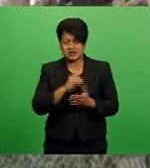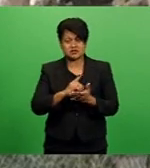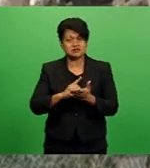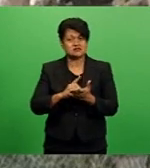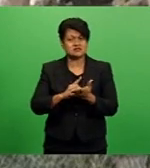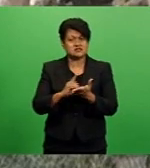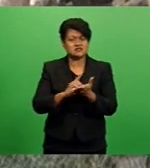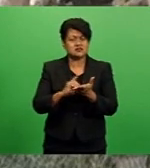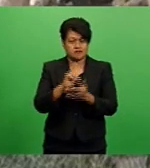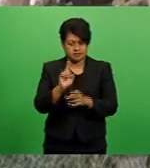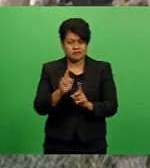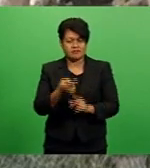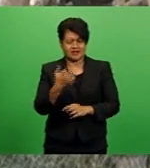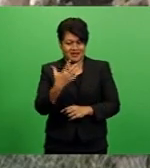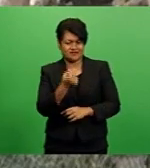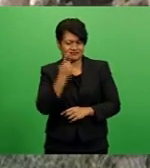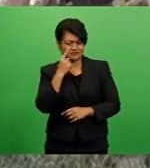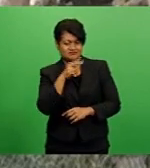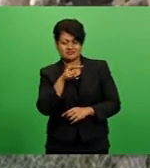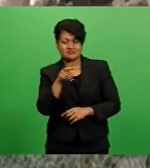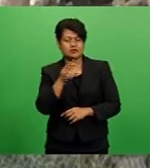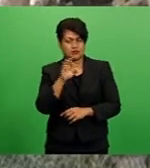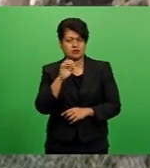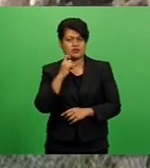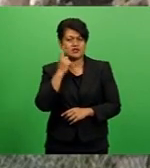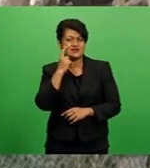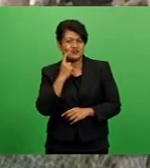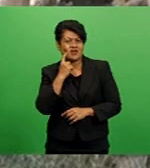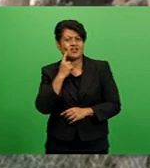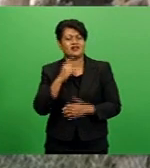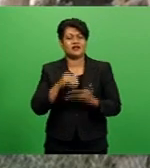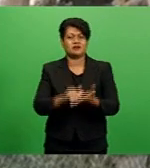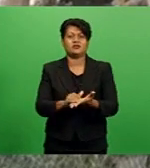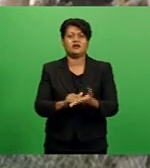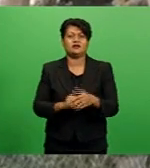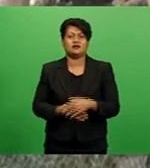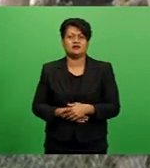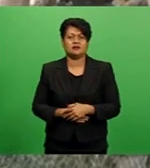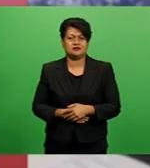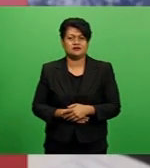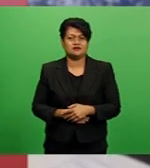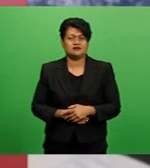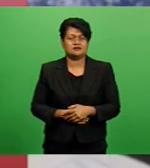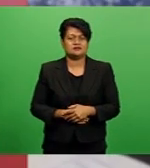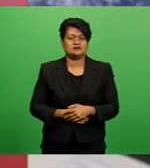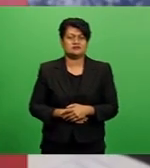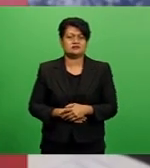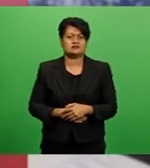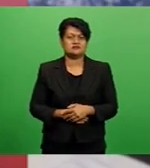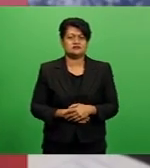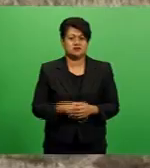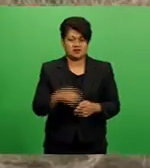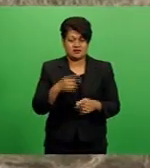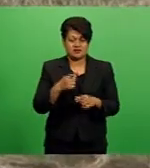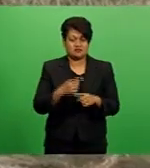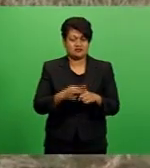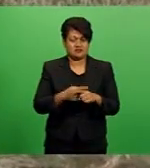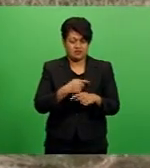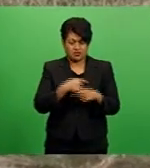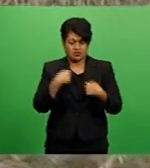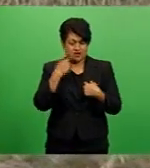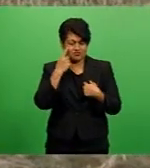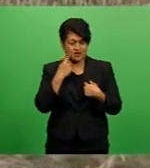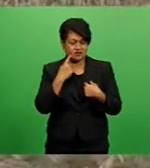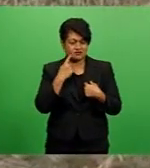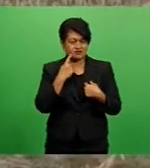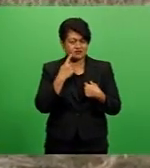avenue possible to prevent any outbreaks. The risk of communicable disease actually propagating very quickly is very high, and that's why we